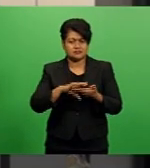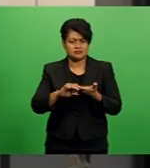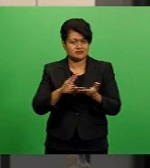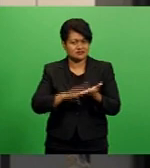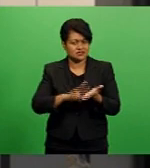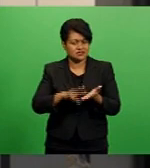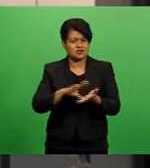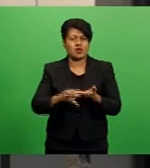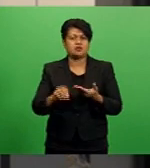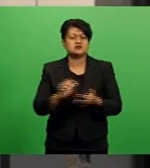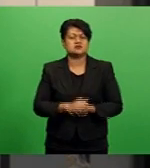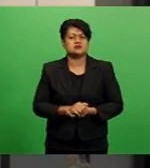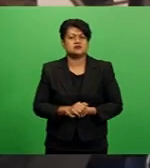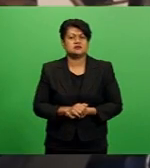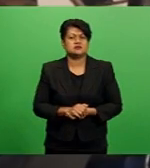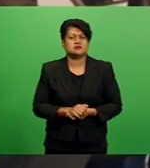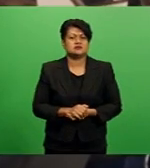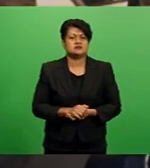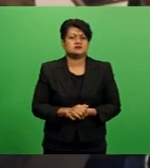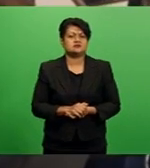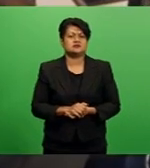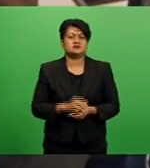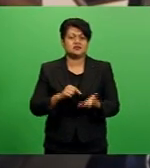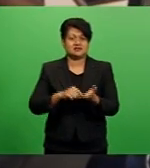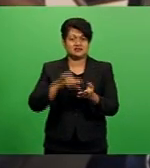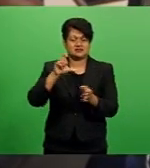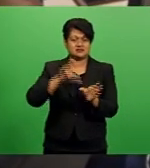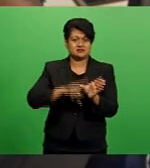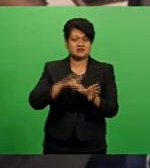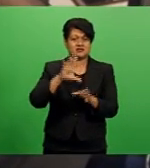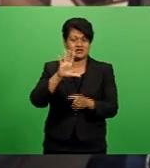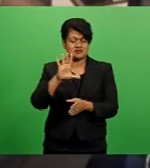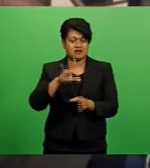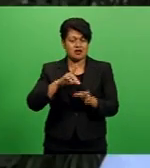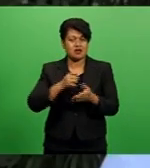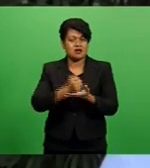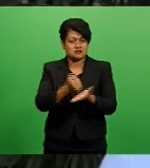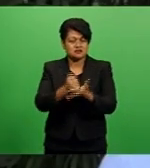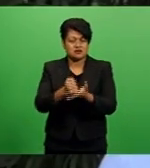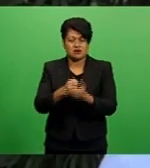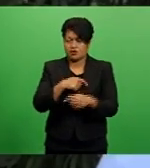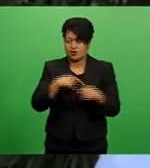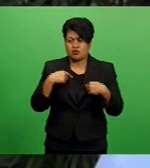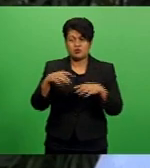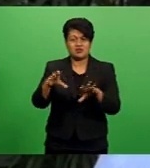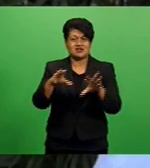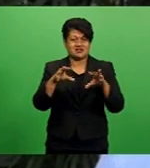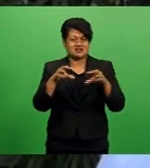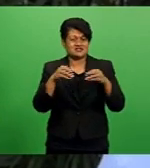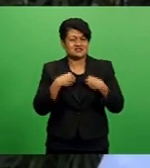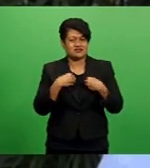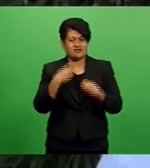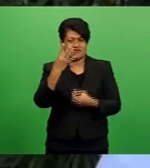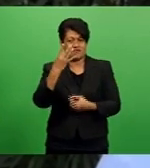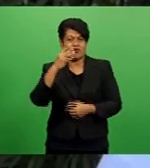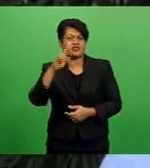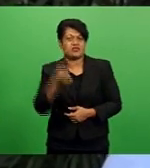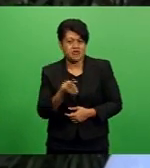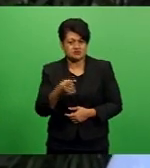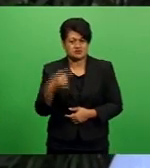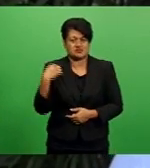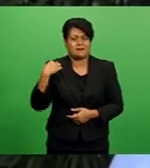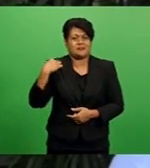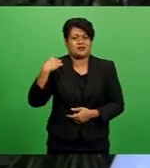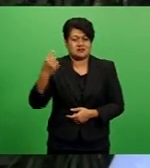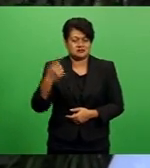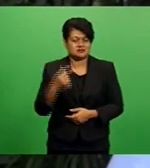processing applications for TC Yasa assistance as well. We have received over 4,000 applications so far, and we have processed